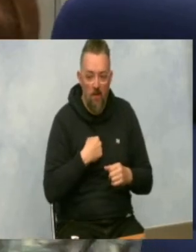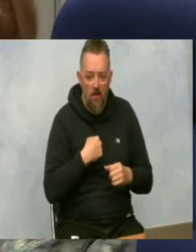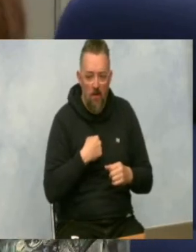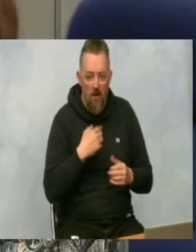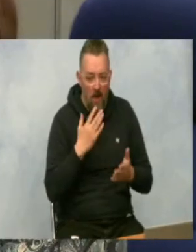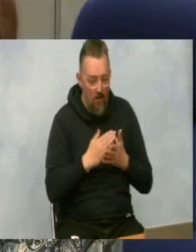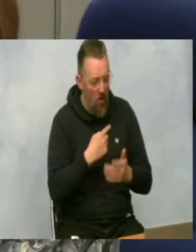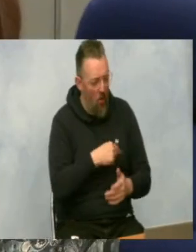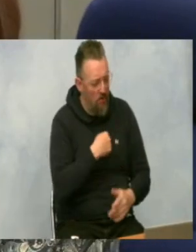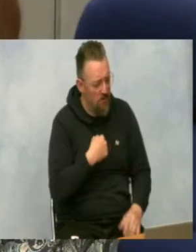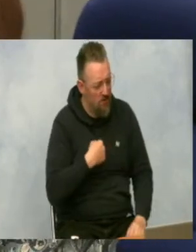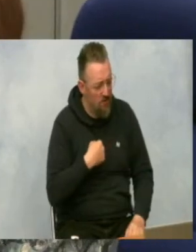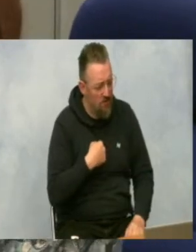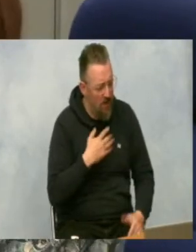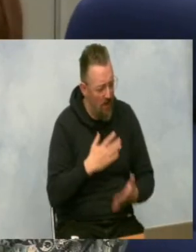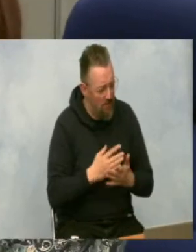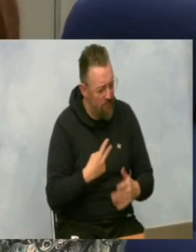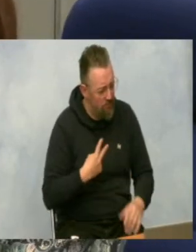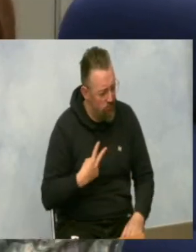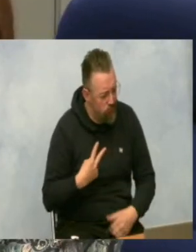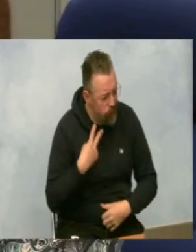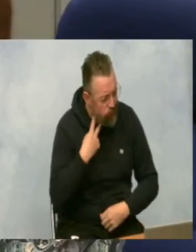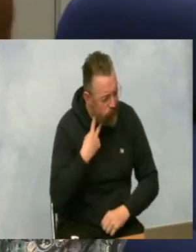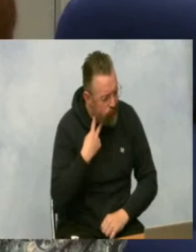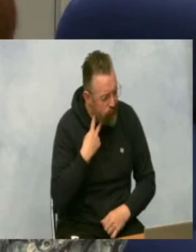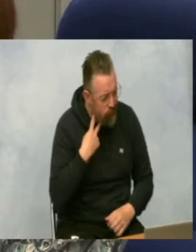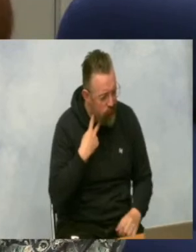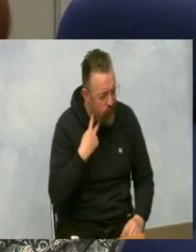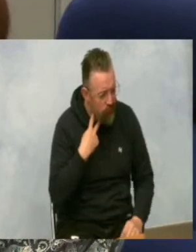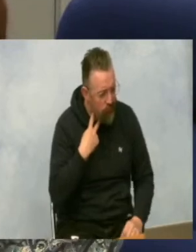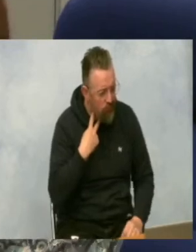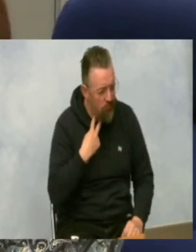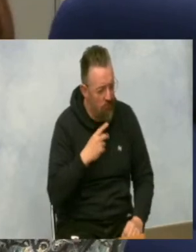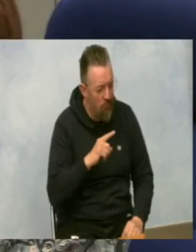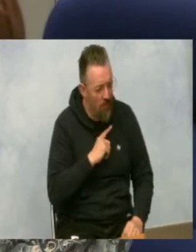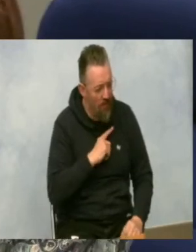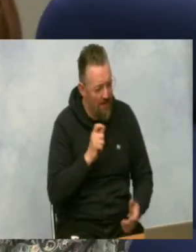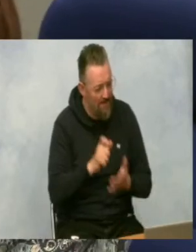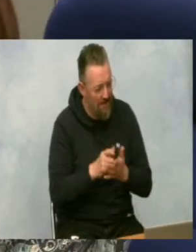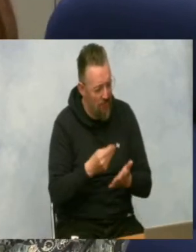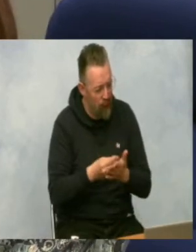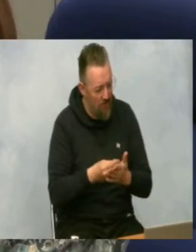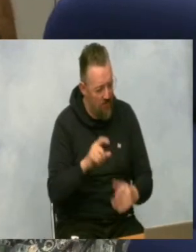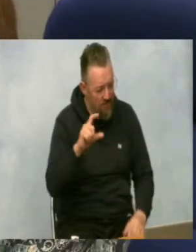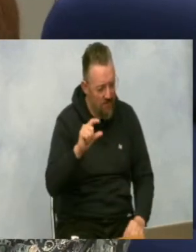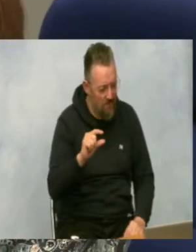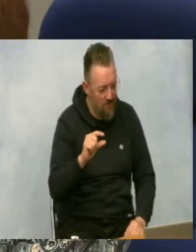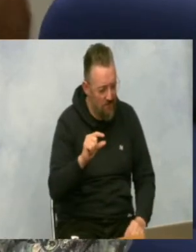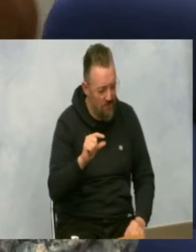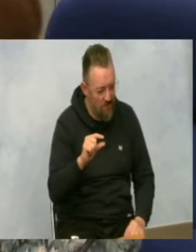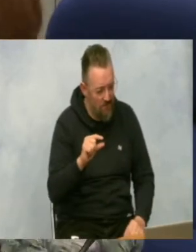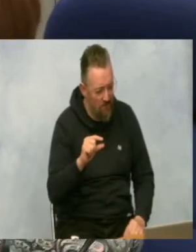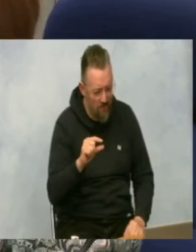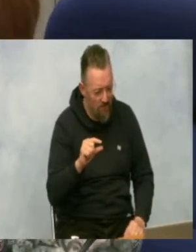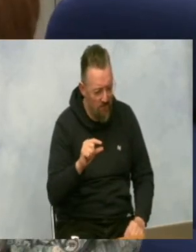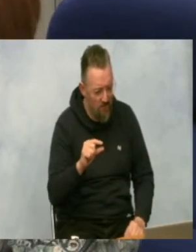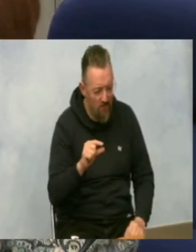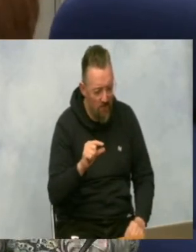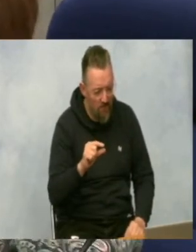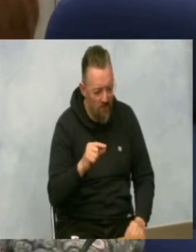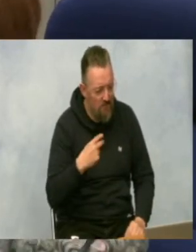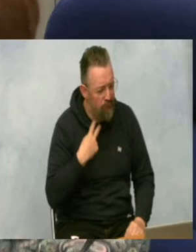got to be honest. I'm really quite disappointed at the sale price for Montrose House, and